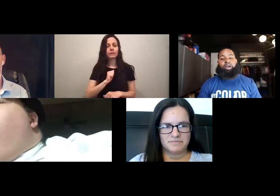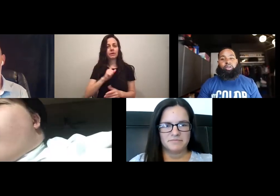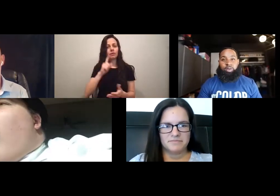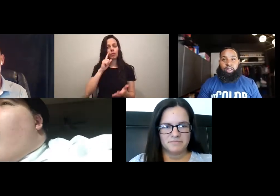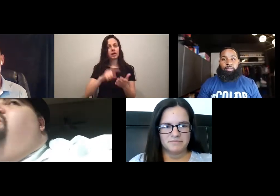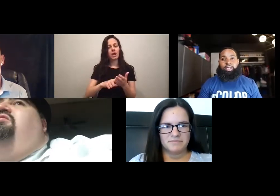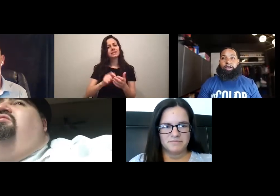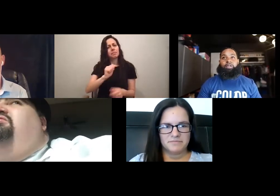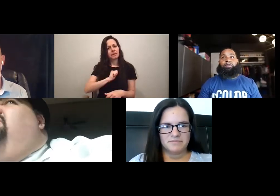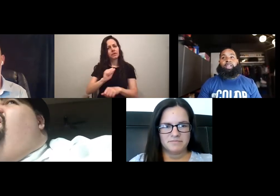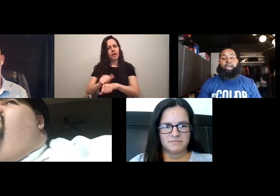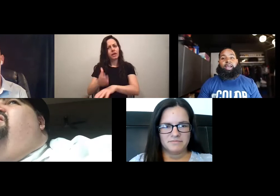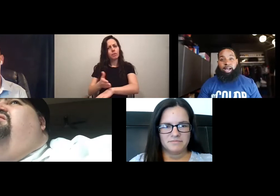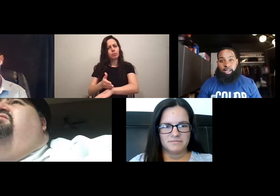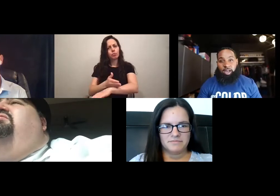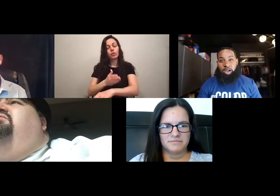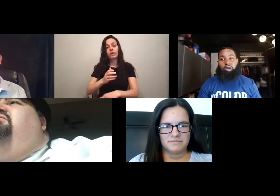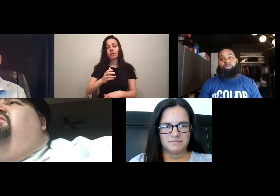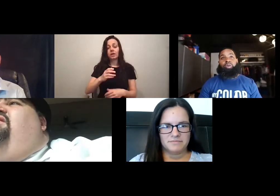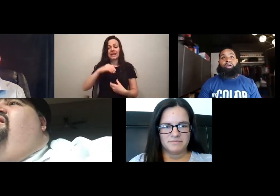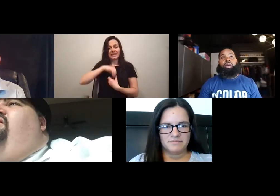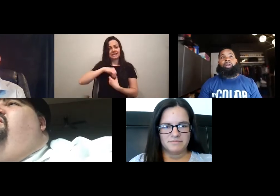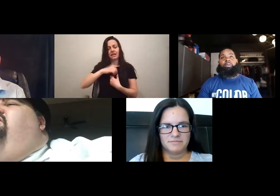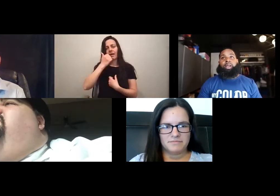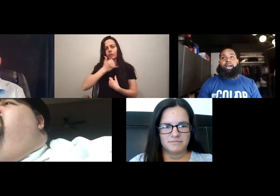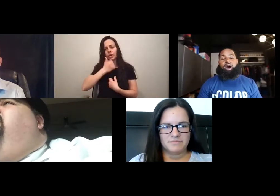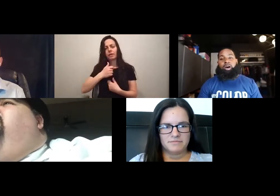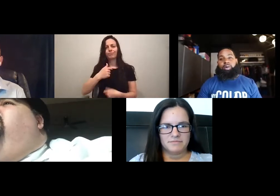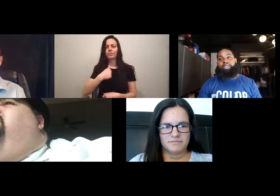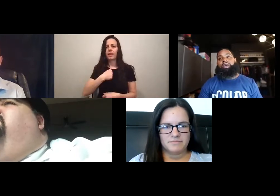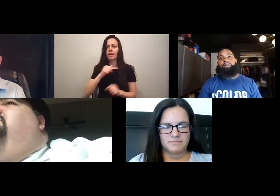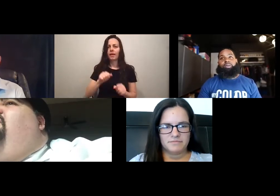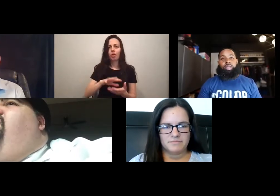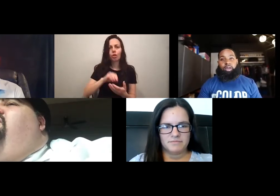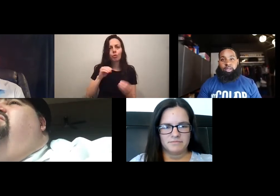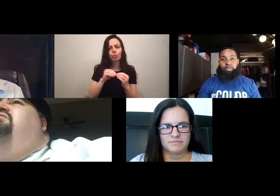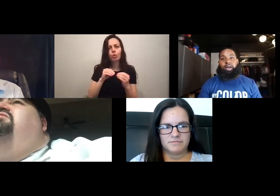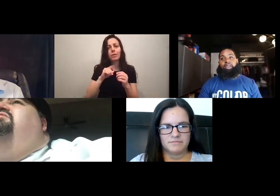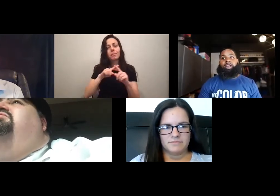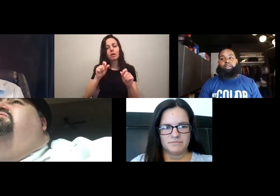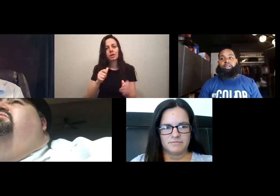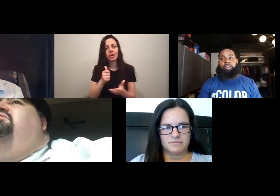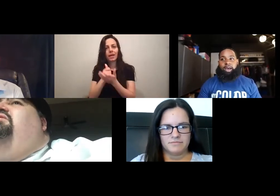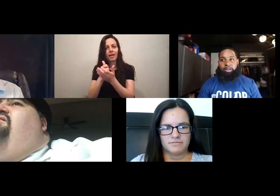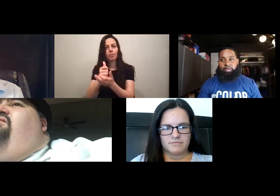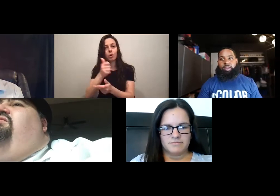make progress within myself every day. I can learn more, but I can always help someone else find